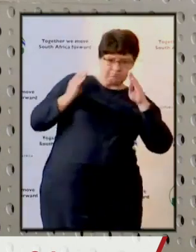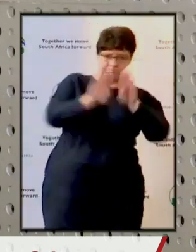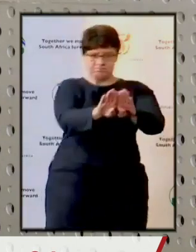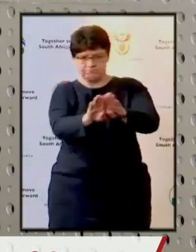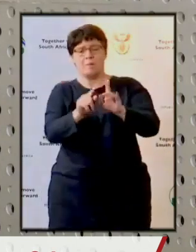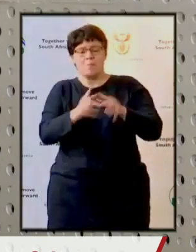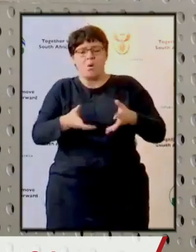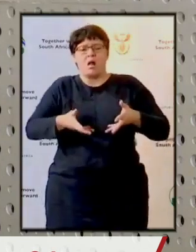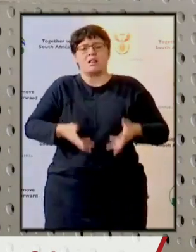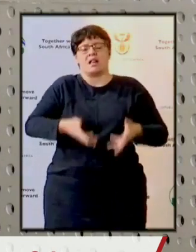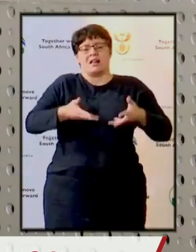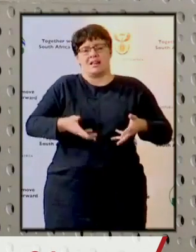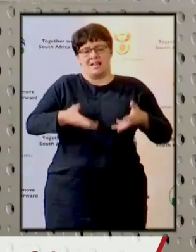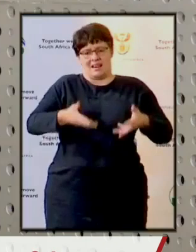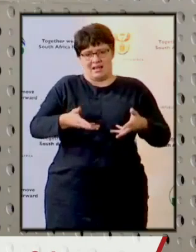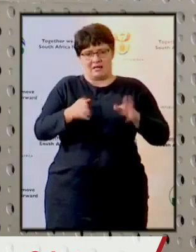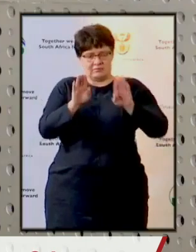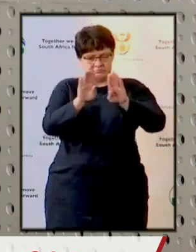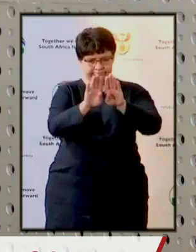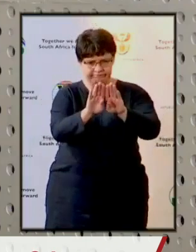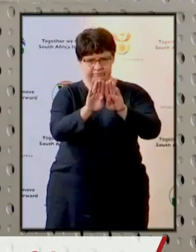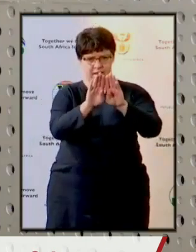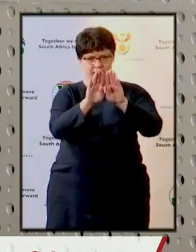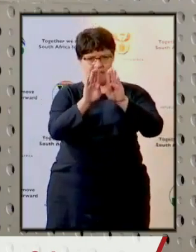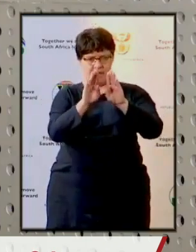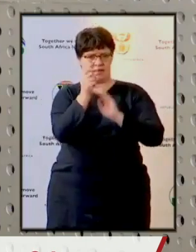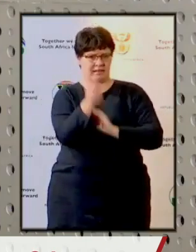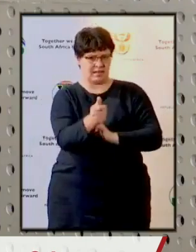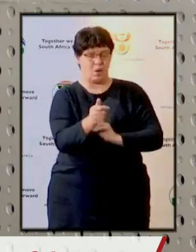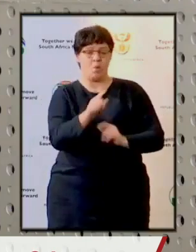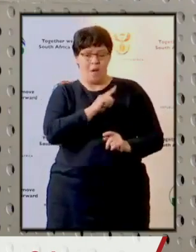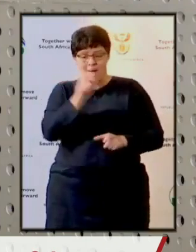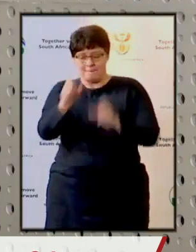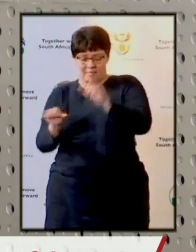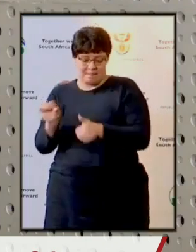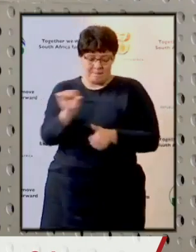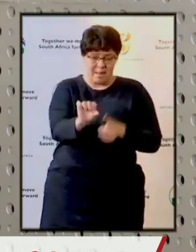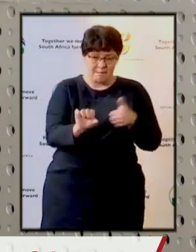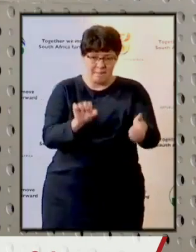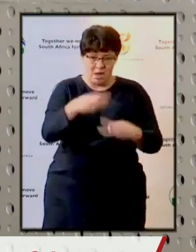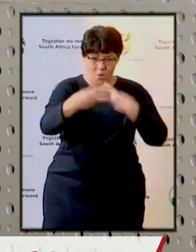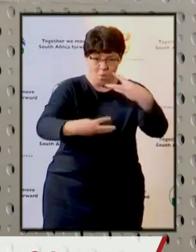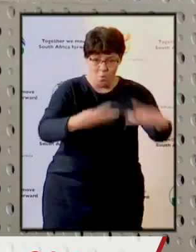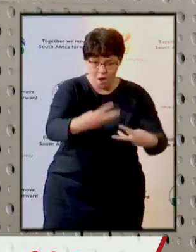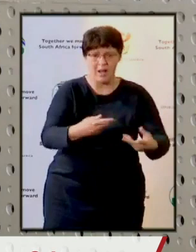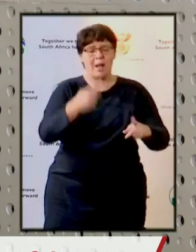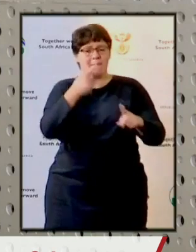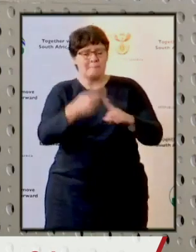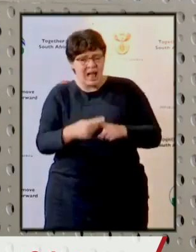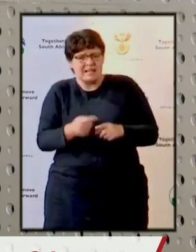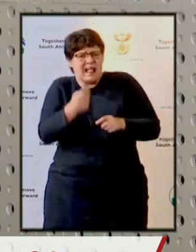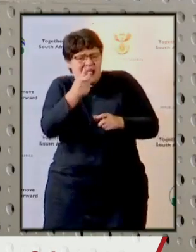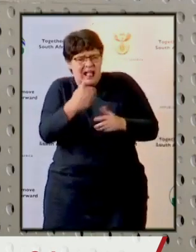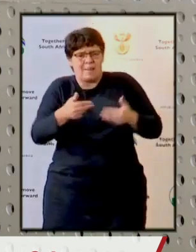economy can pick up speed and help to get people into jobs. Government has developed a number of proposals